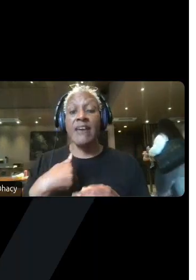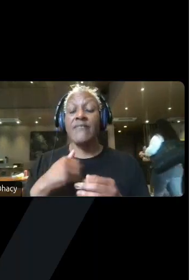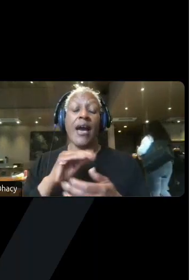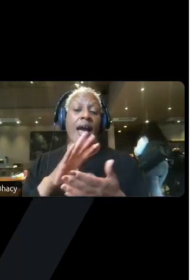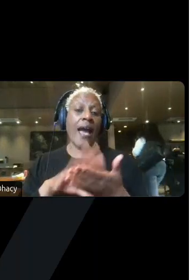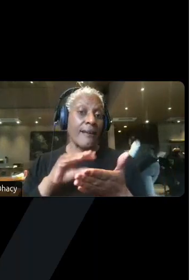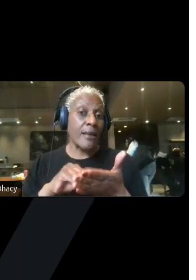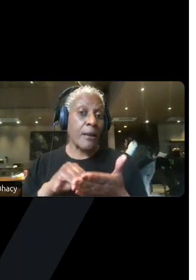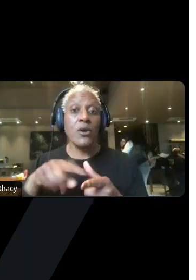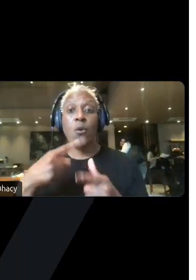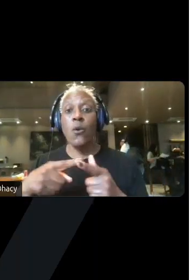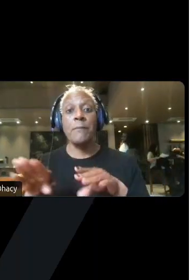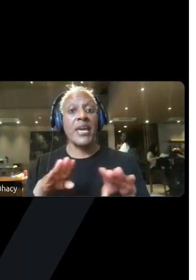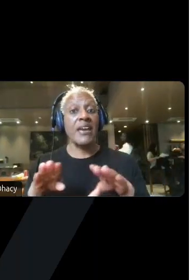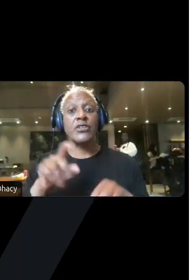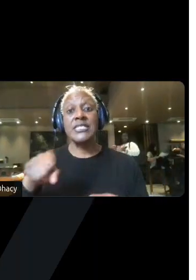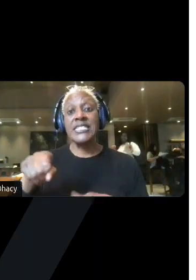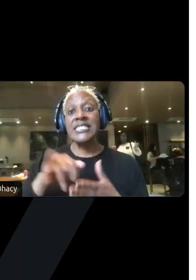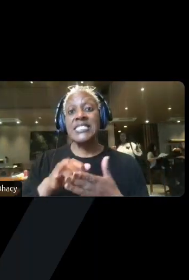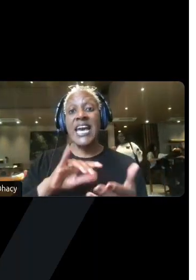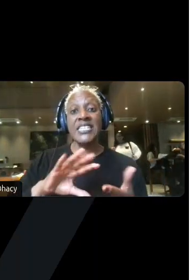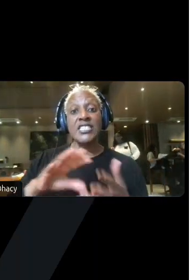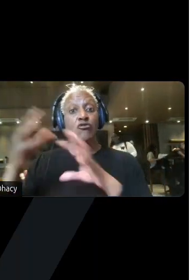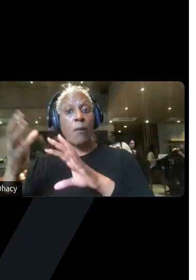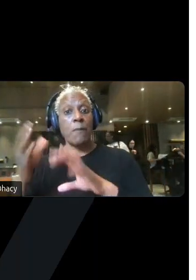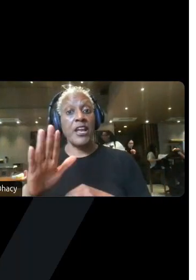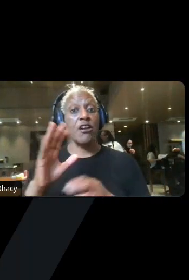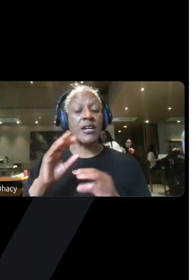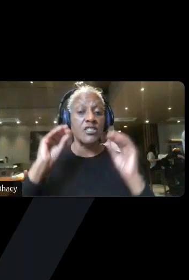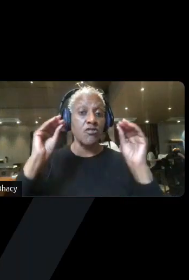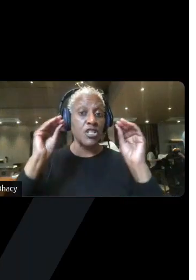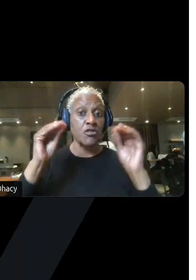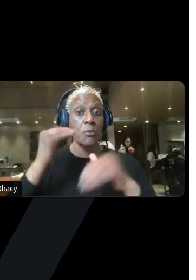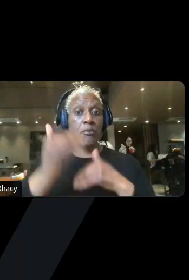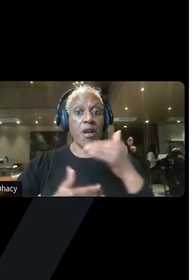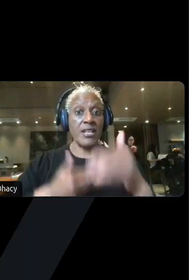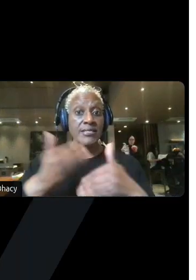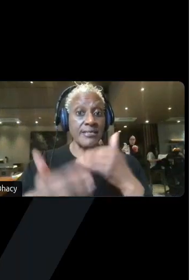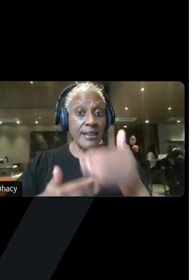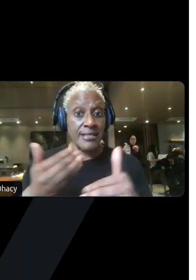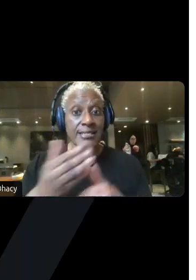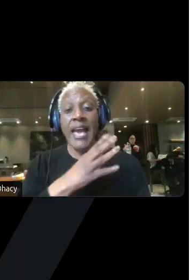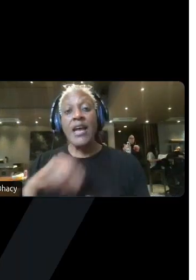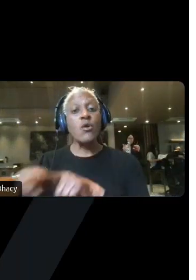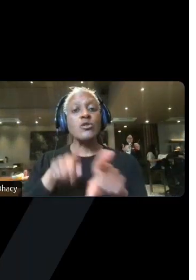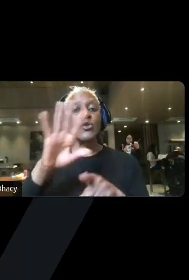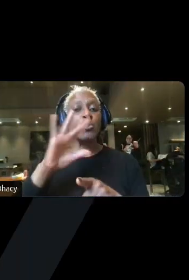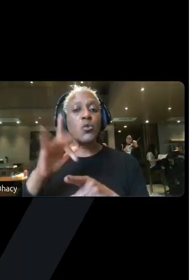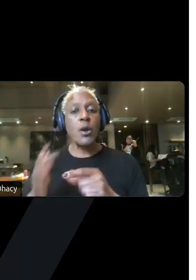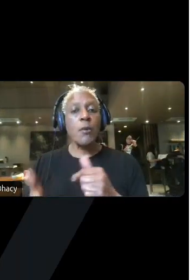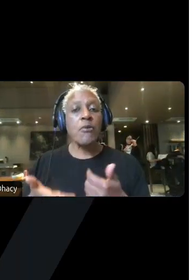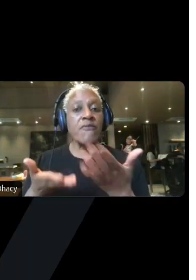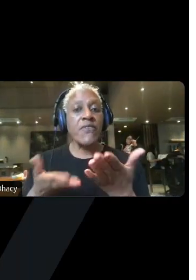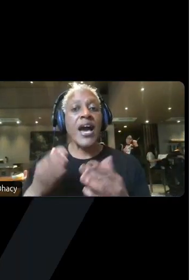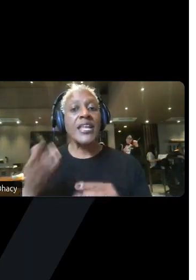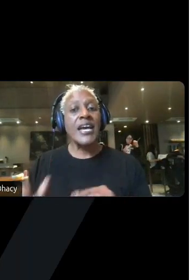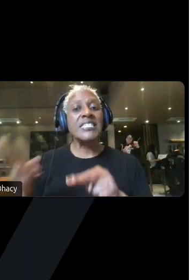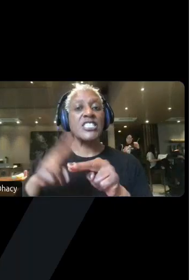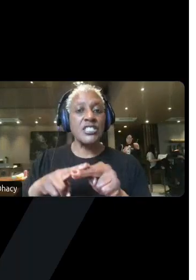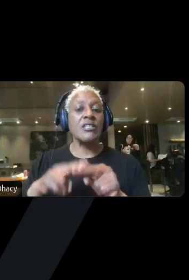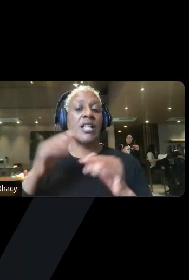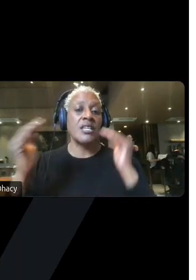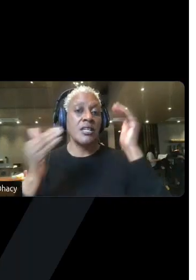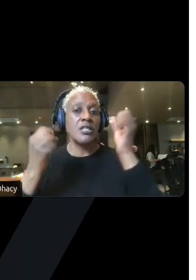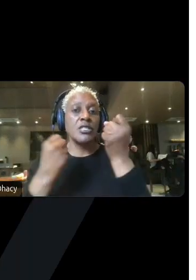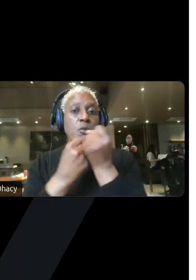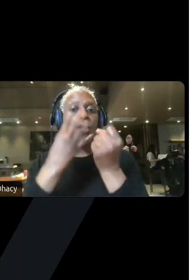that interfere with the instructional process. And you'll provide additional adult support and specialized instruction. We can go to the